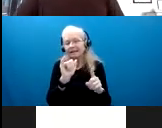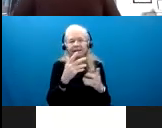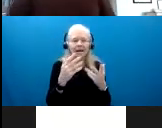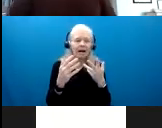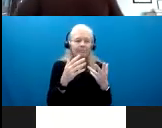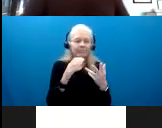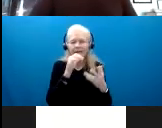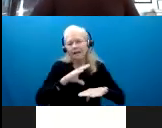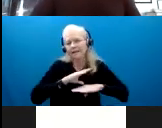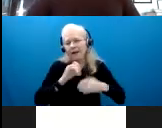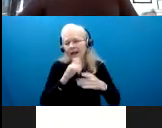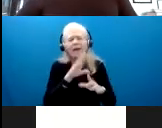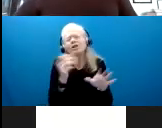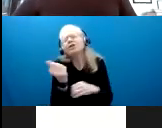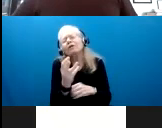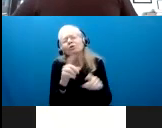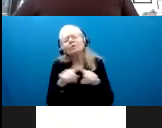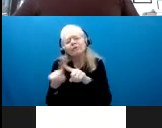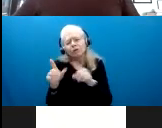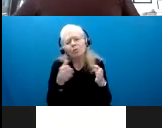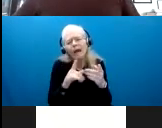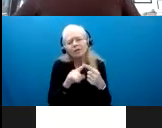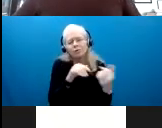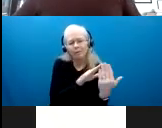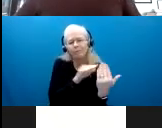There's a few ways to approach it.